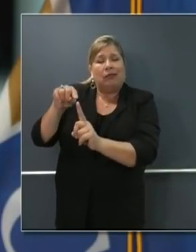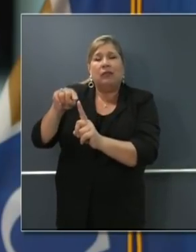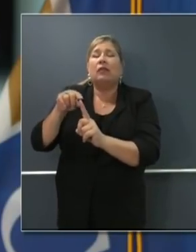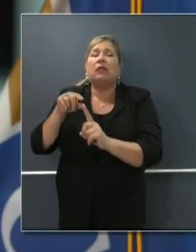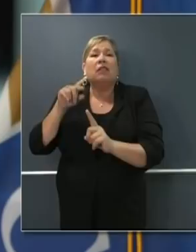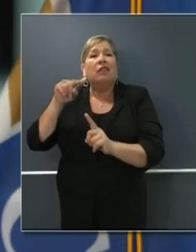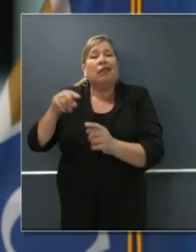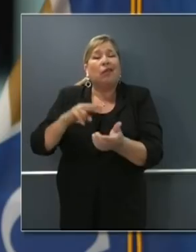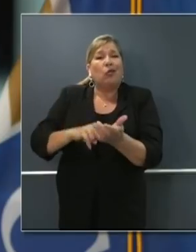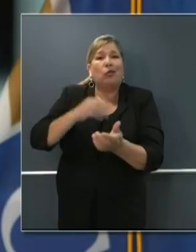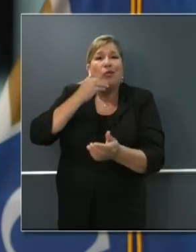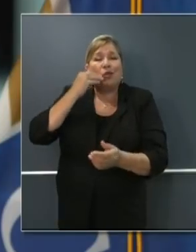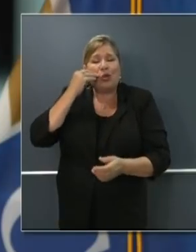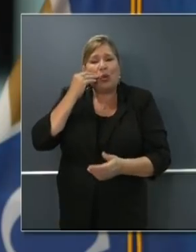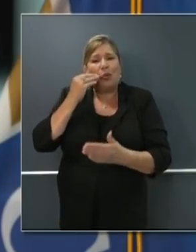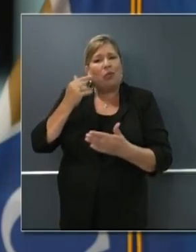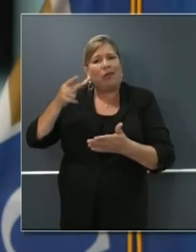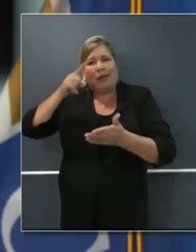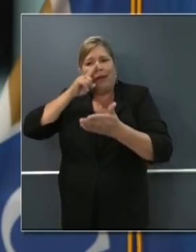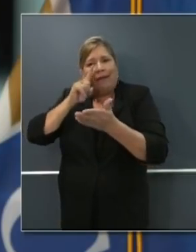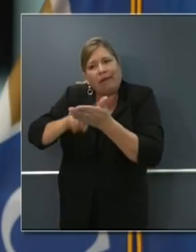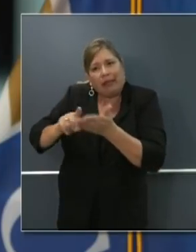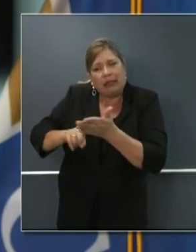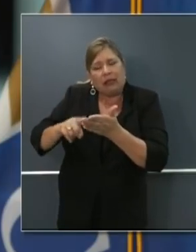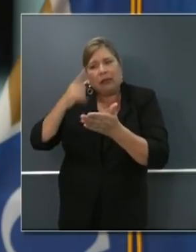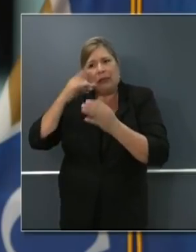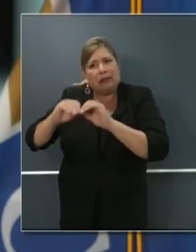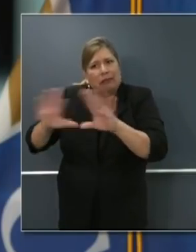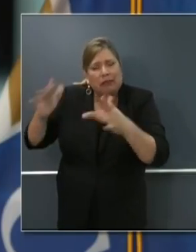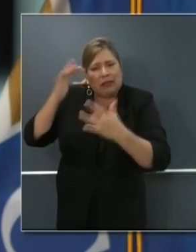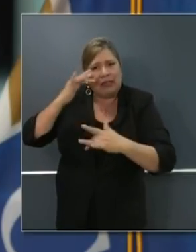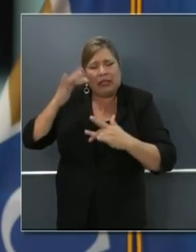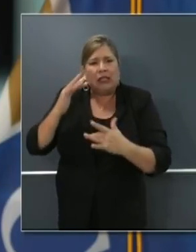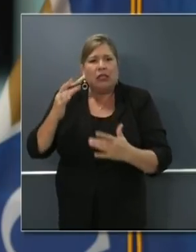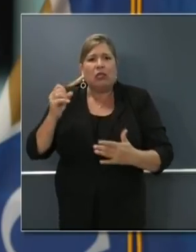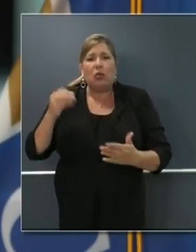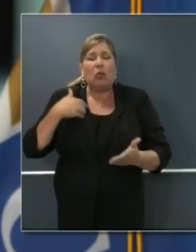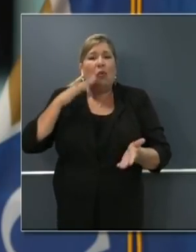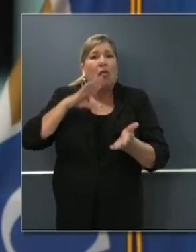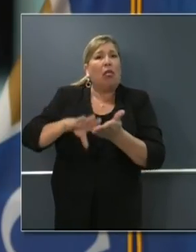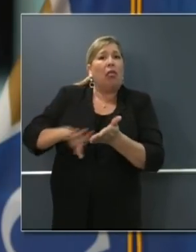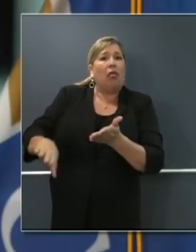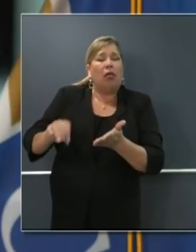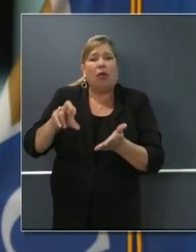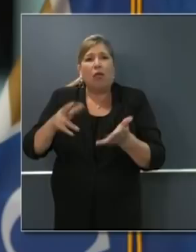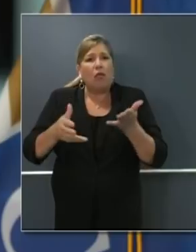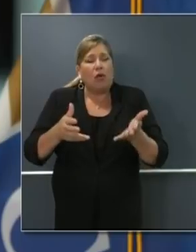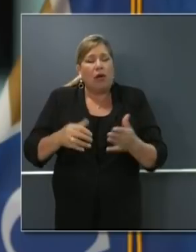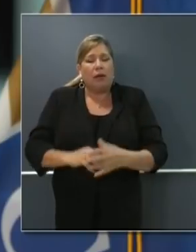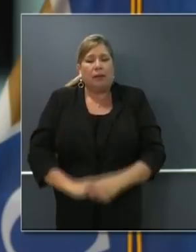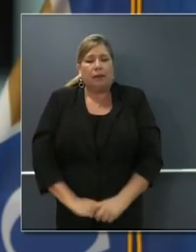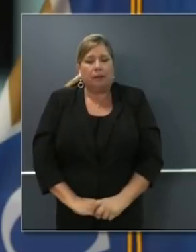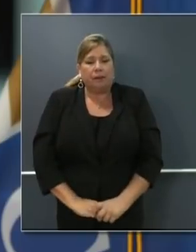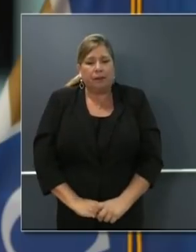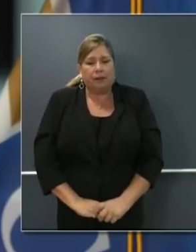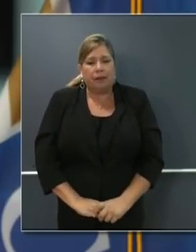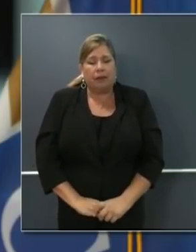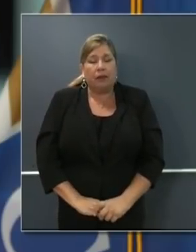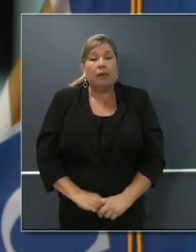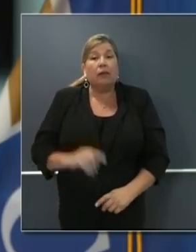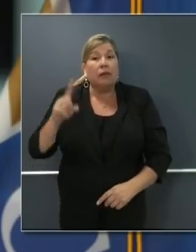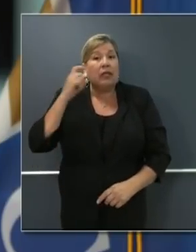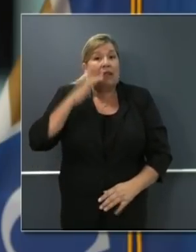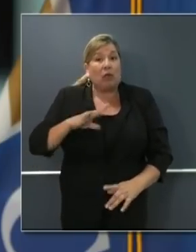the state's nursing homes? And if so, how would that work? Yeah, I have no plans for any announcements in the immediate